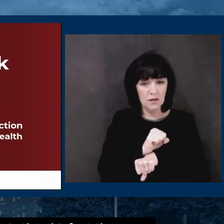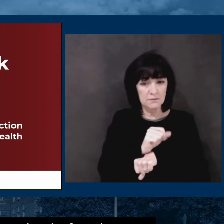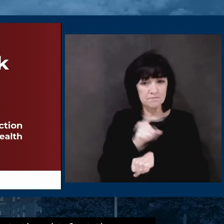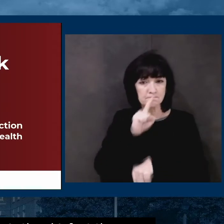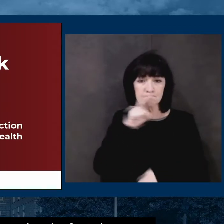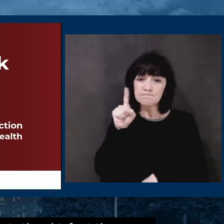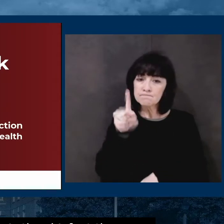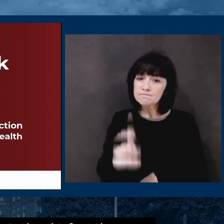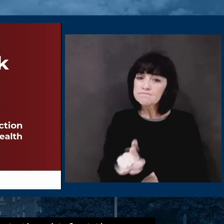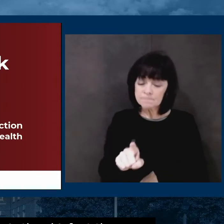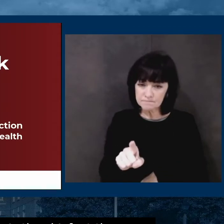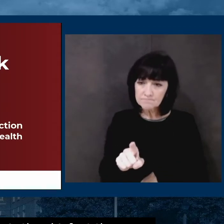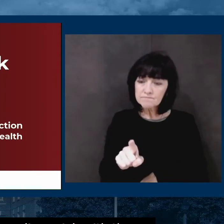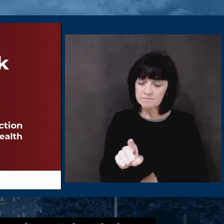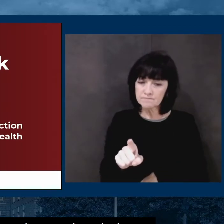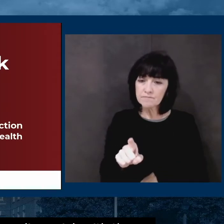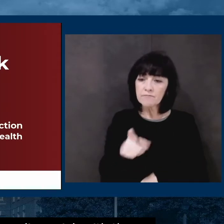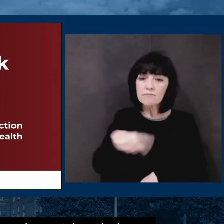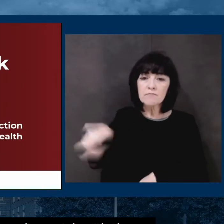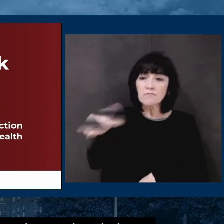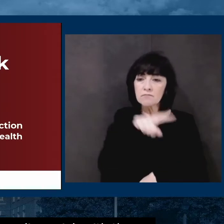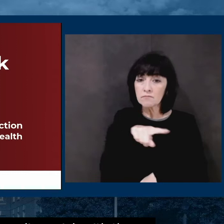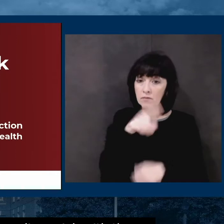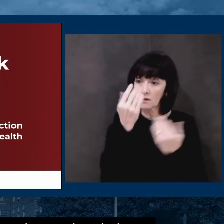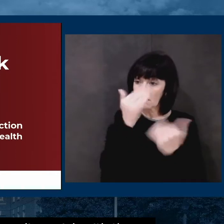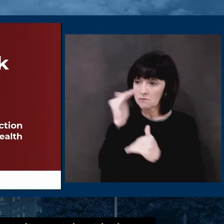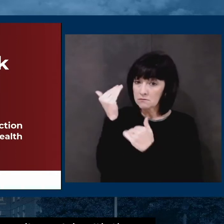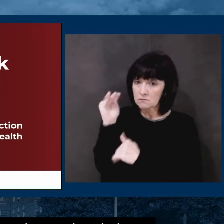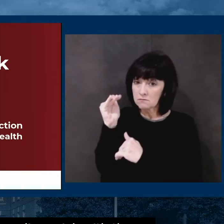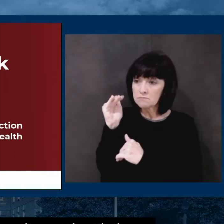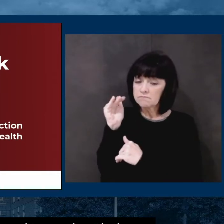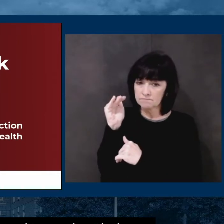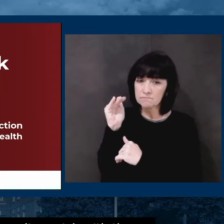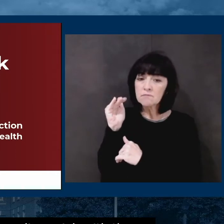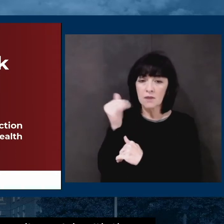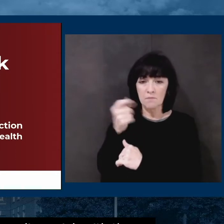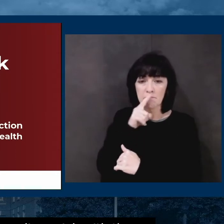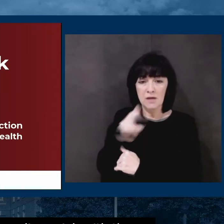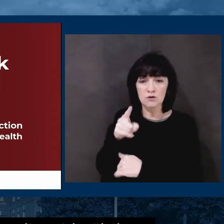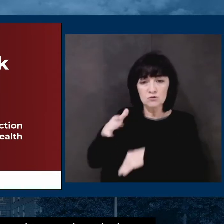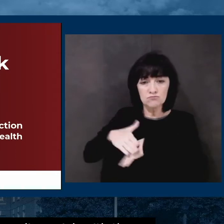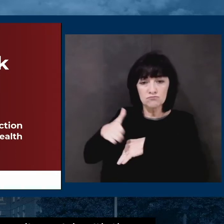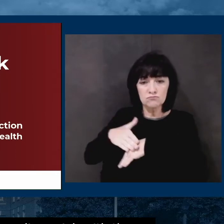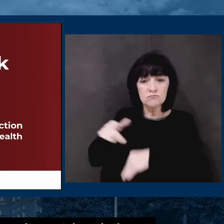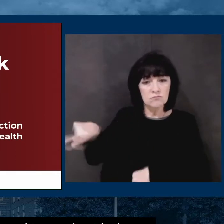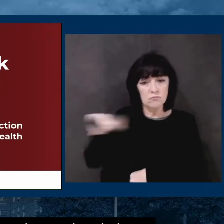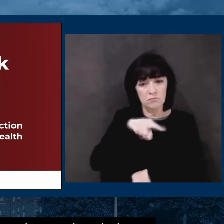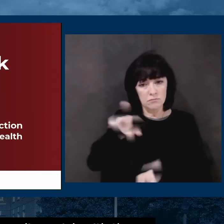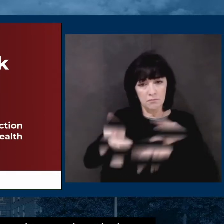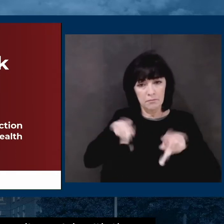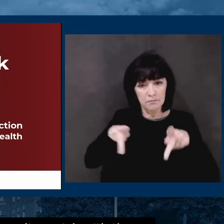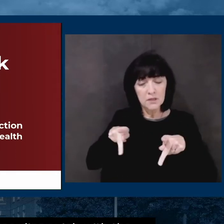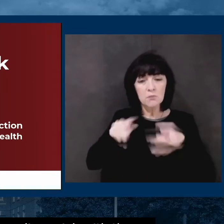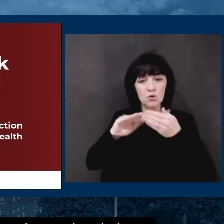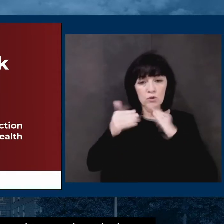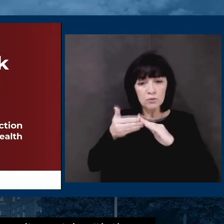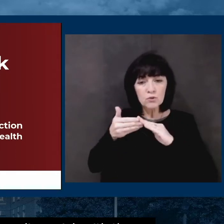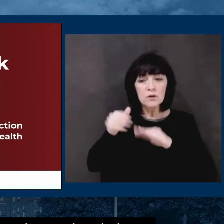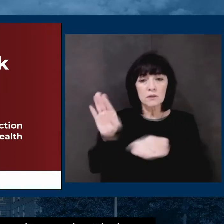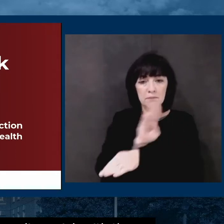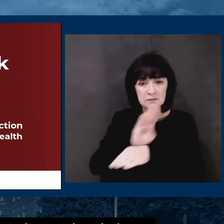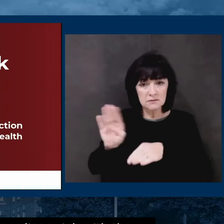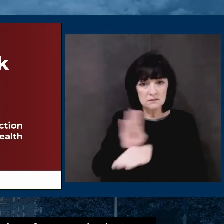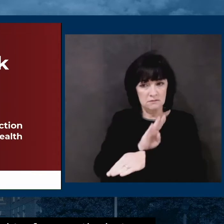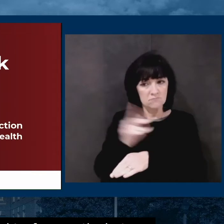place across our state. And we thank him for his efforts over the last week and the last several